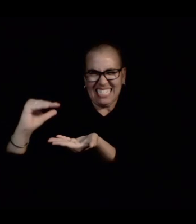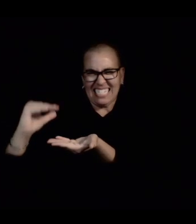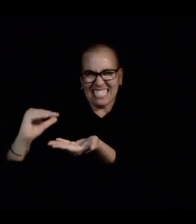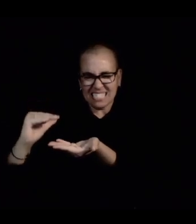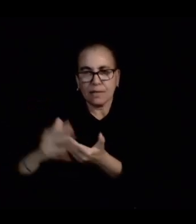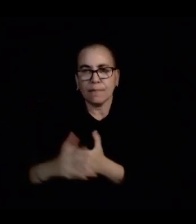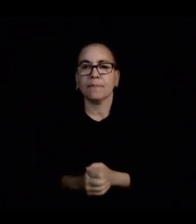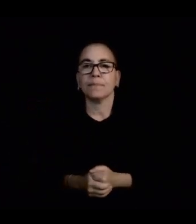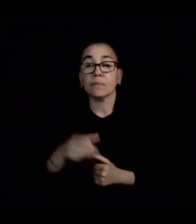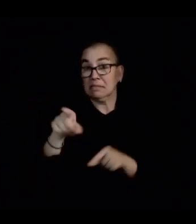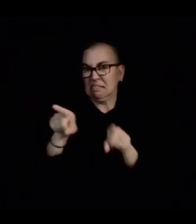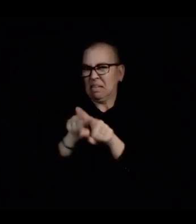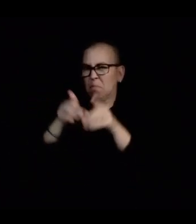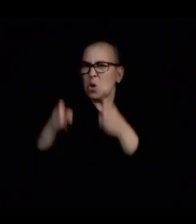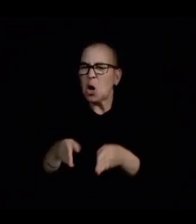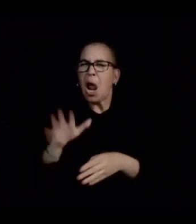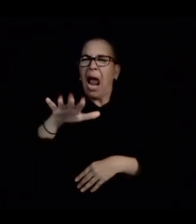some of those steps are?